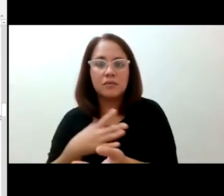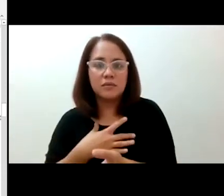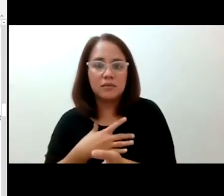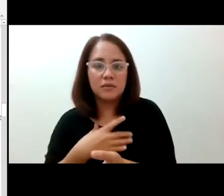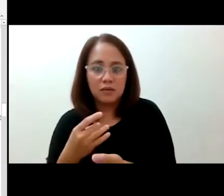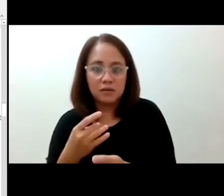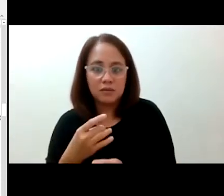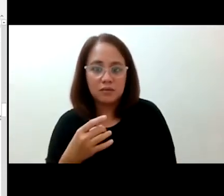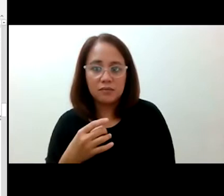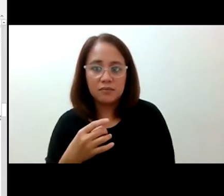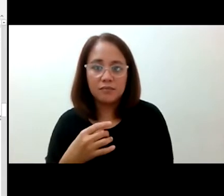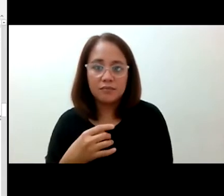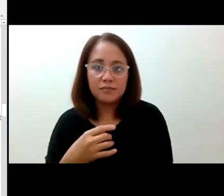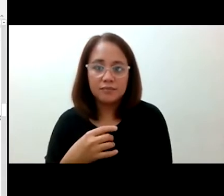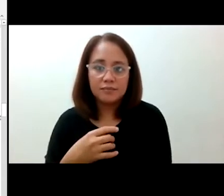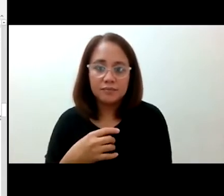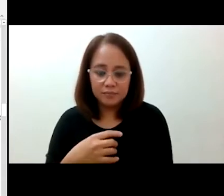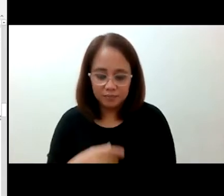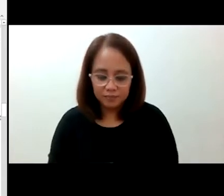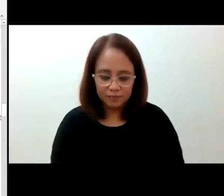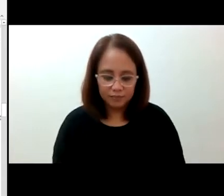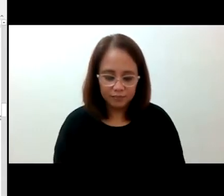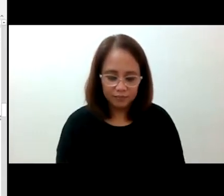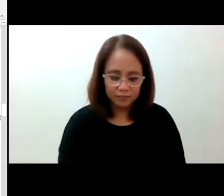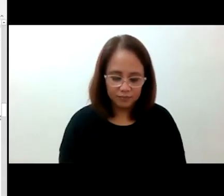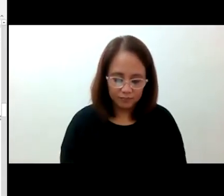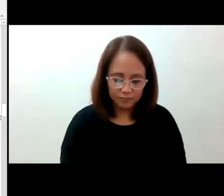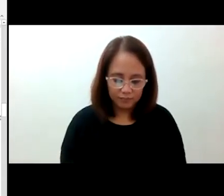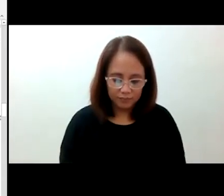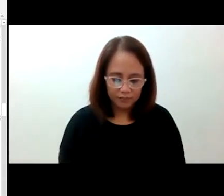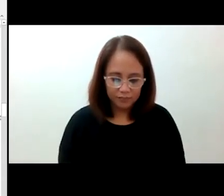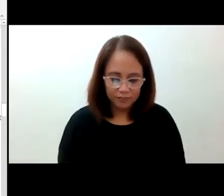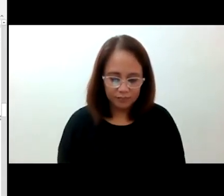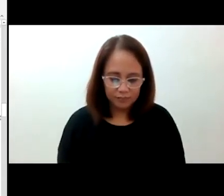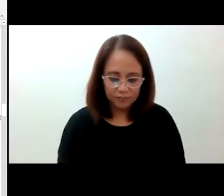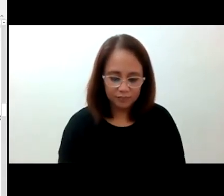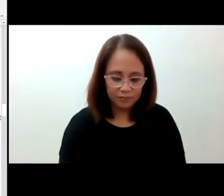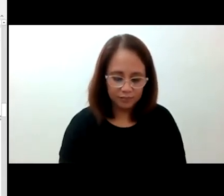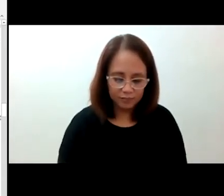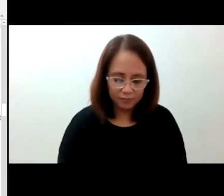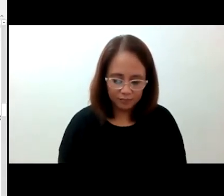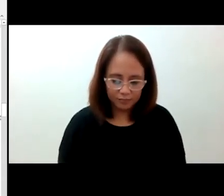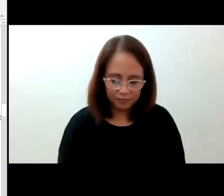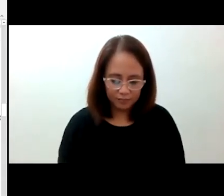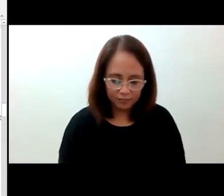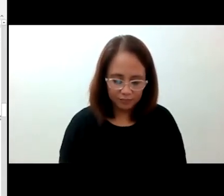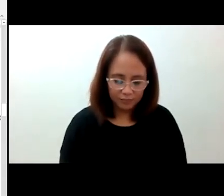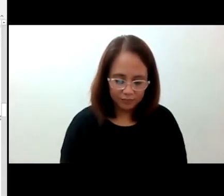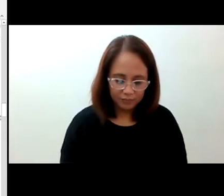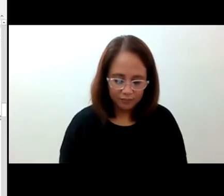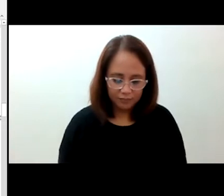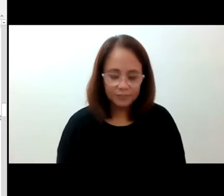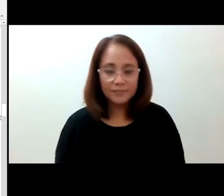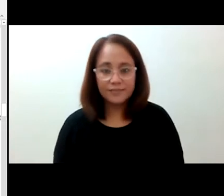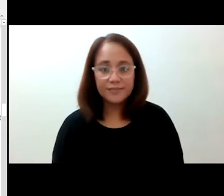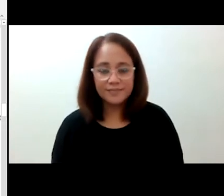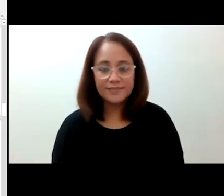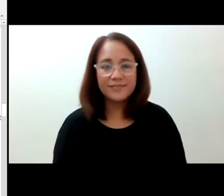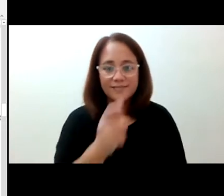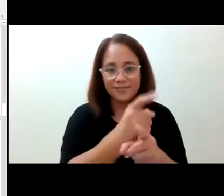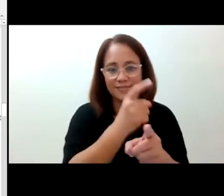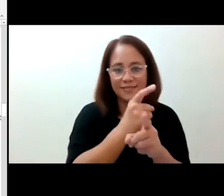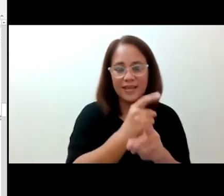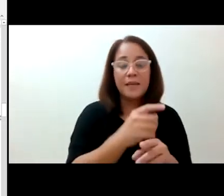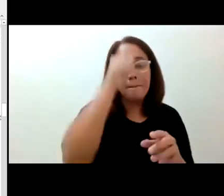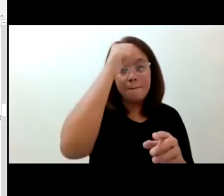I saw people answer C. C is in cat. Yes, C is in man, banana, like. Okay.